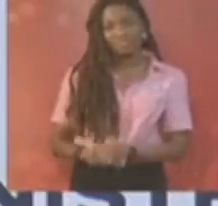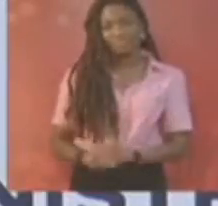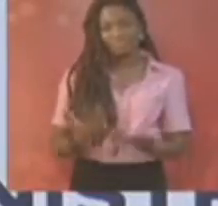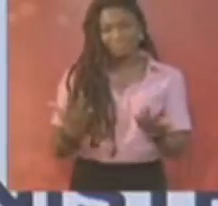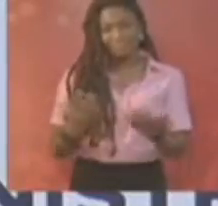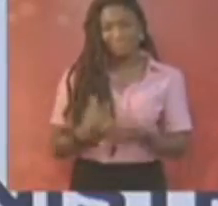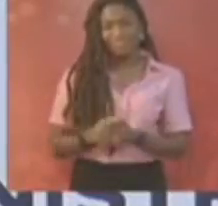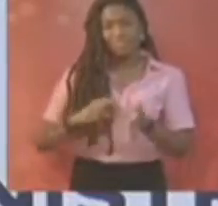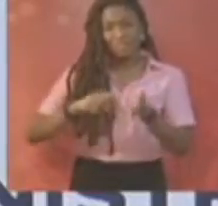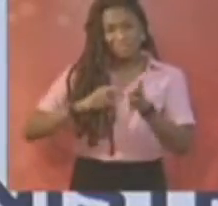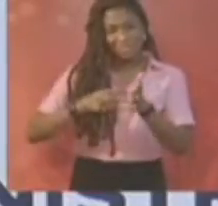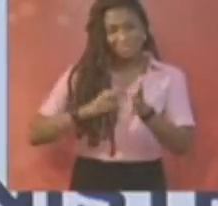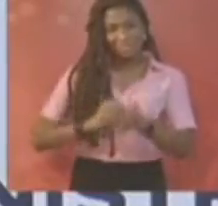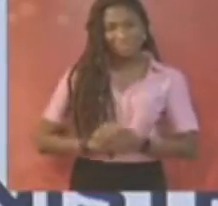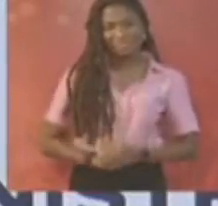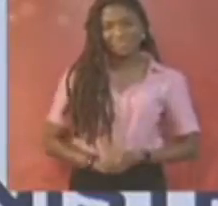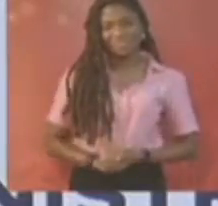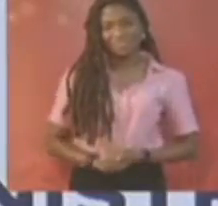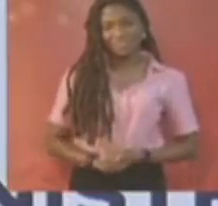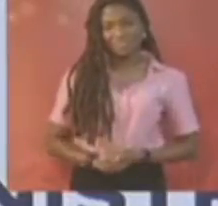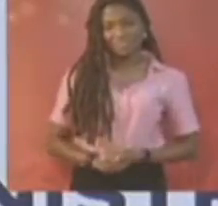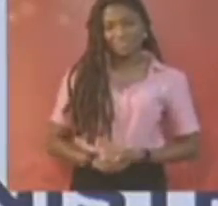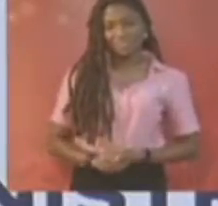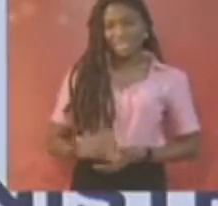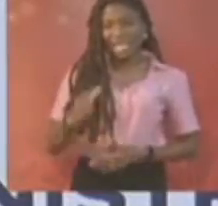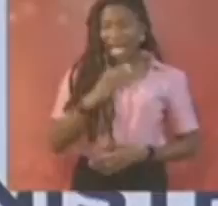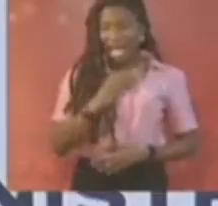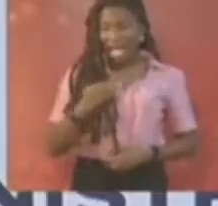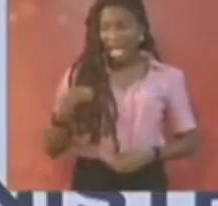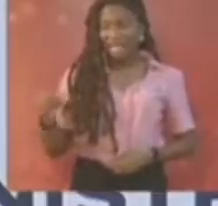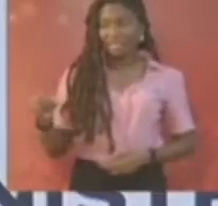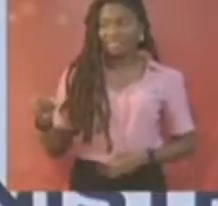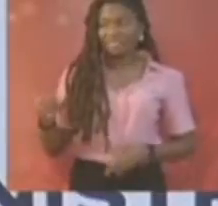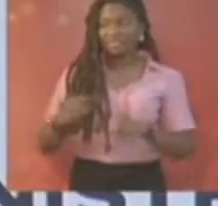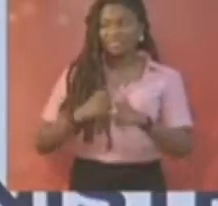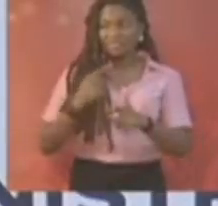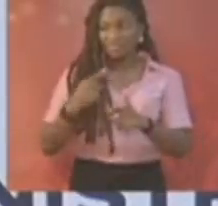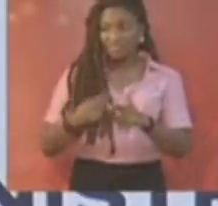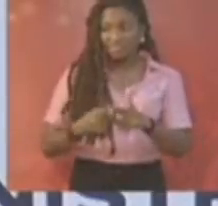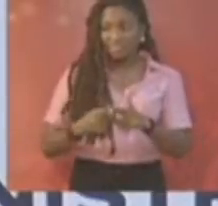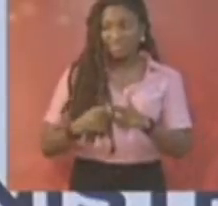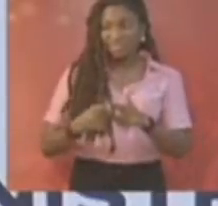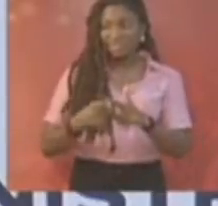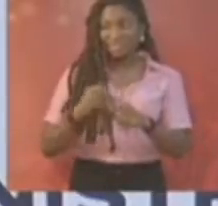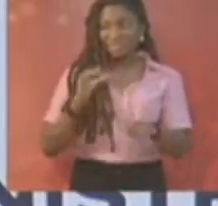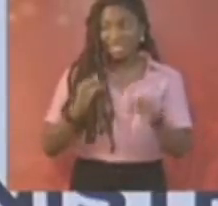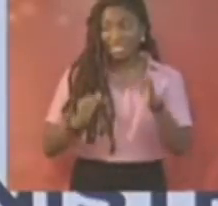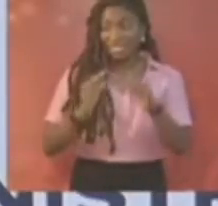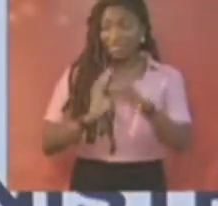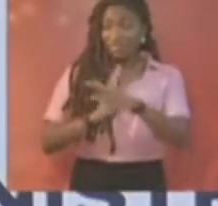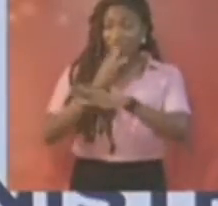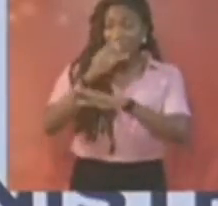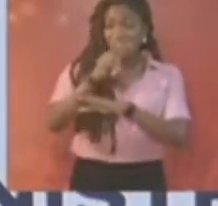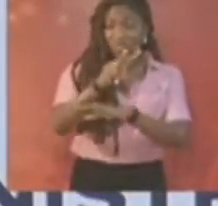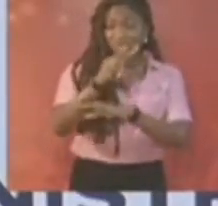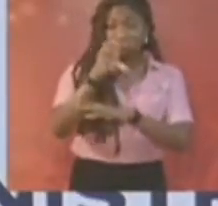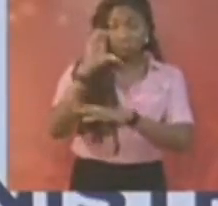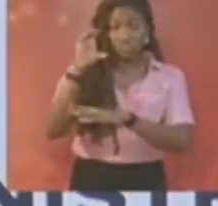week just in advance of that, and the total scope exceeds 200 people. We will see